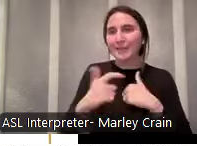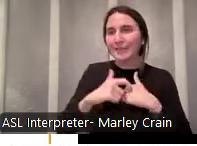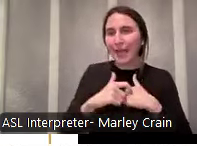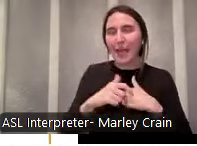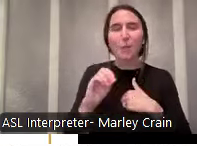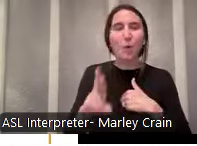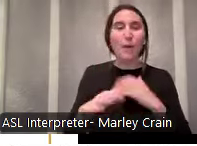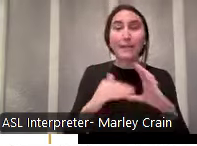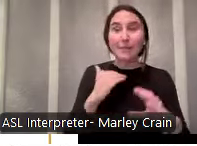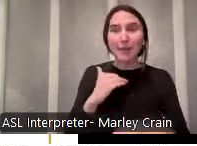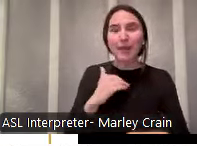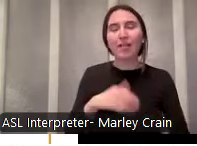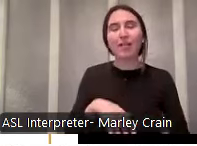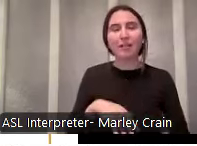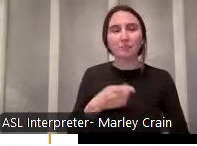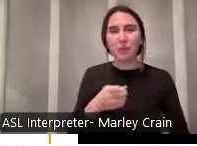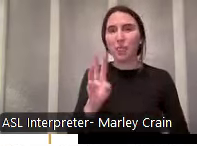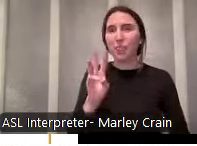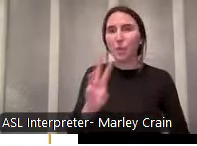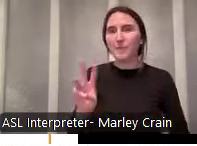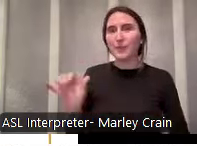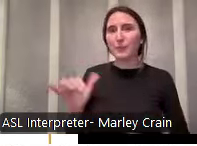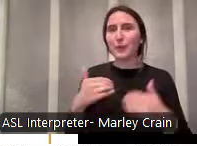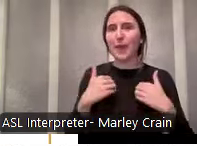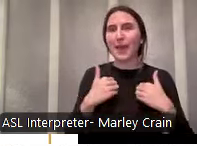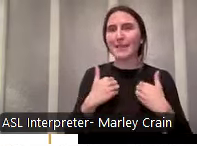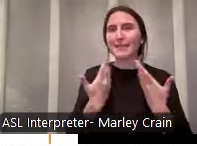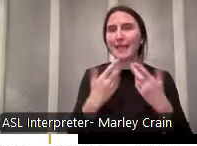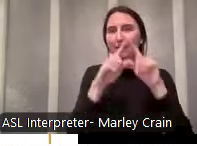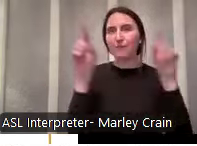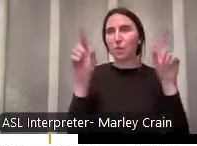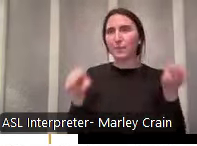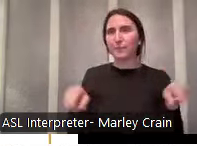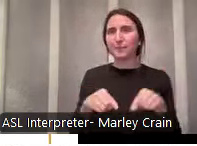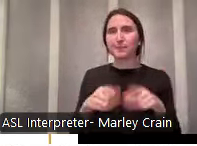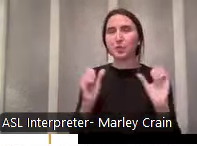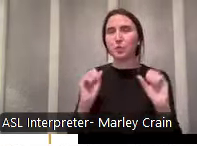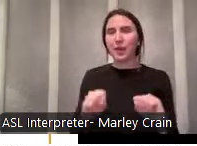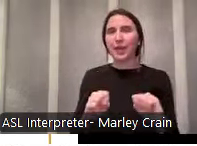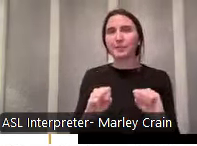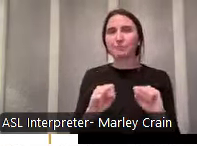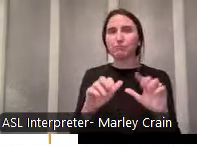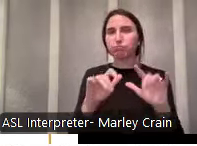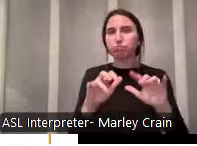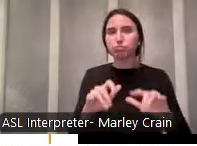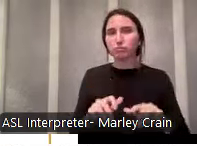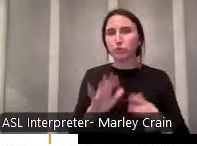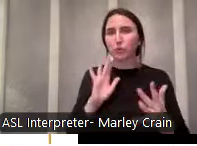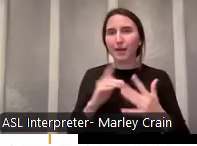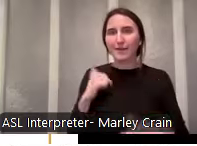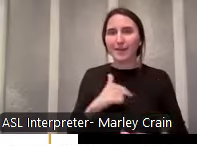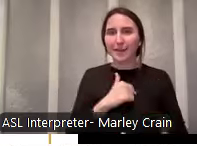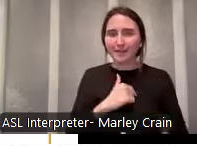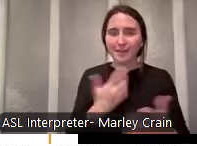There's a way to contact AFC filling out a form. So thank you so much. Here's an exit survey. These are really, really helpful